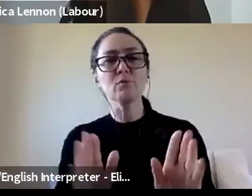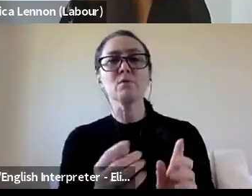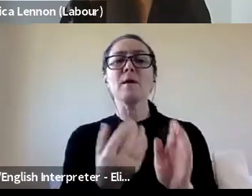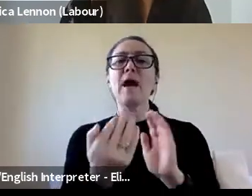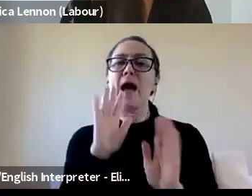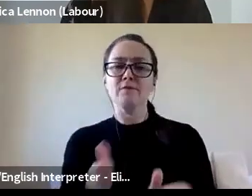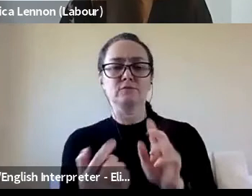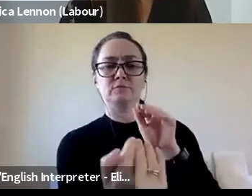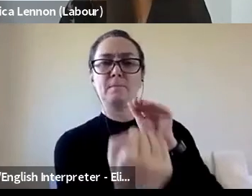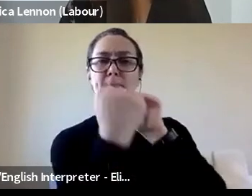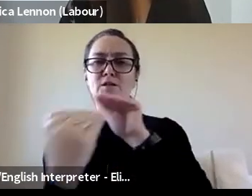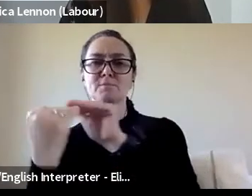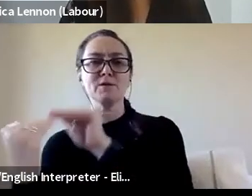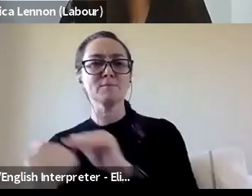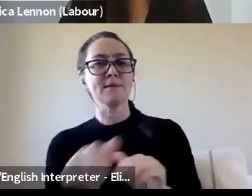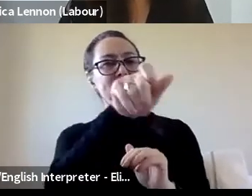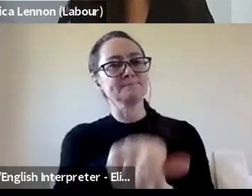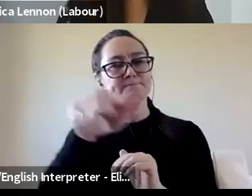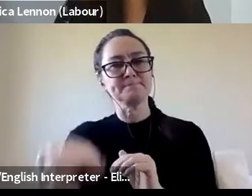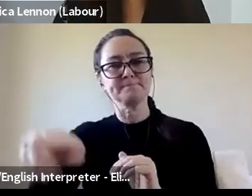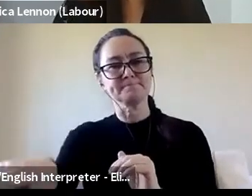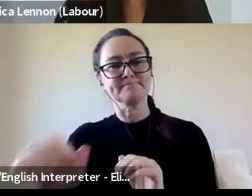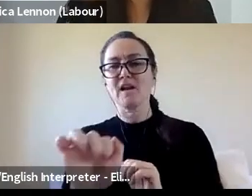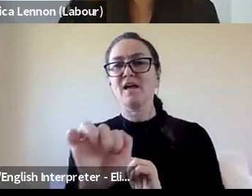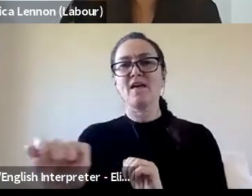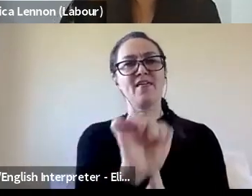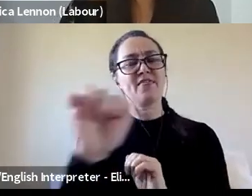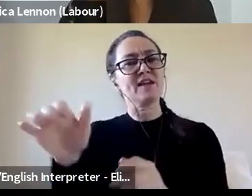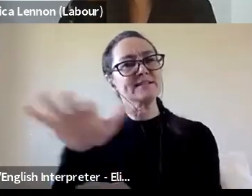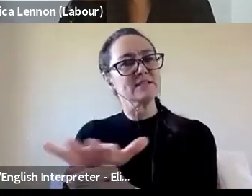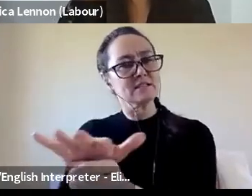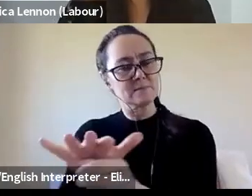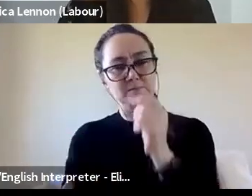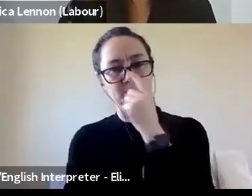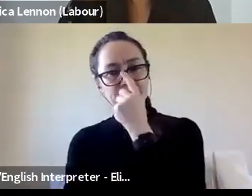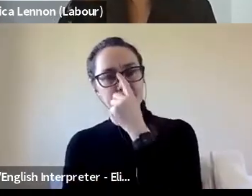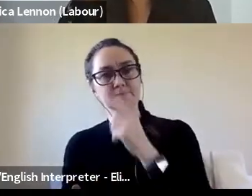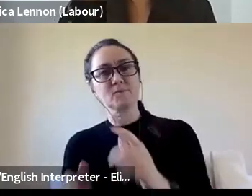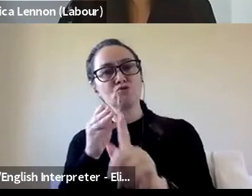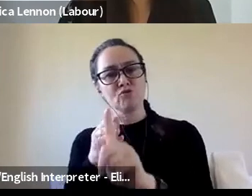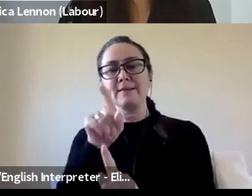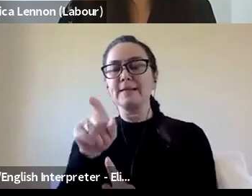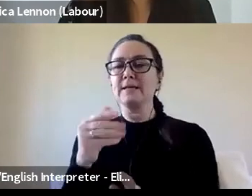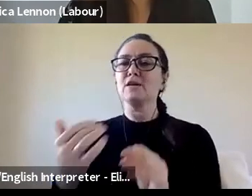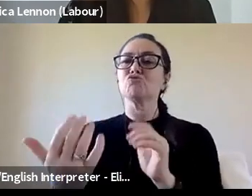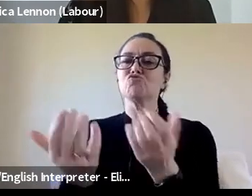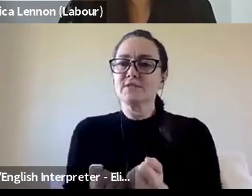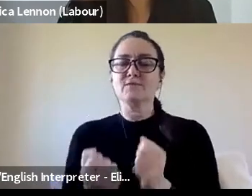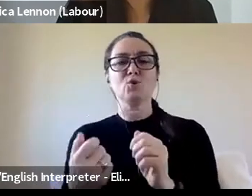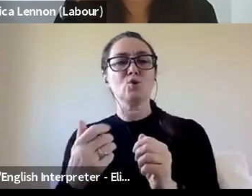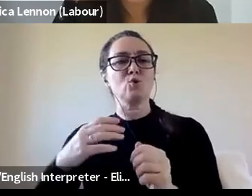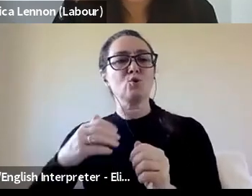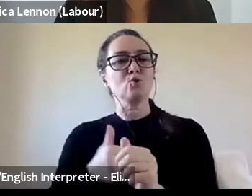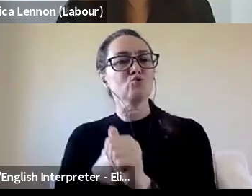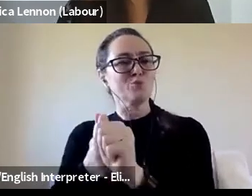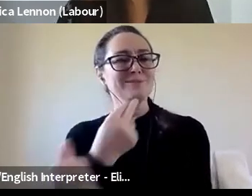another. So we really get the value of making sure that each person gets the support that they need. Thank you. And Monica Lennon for the last